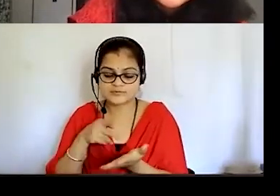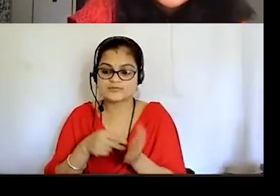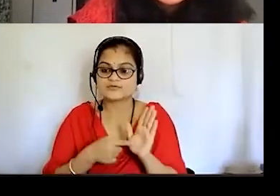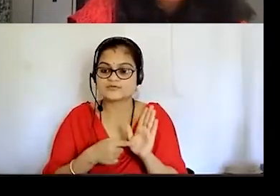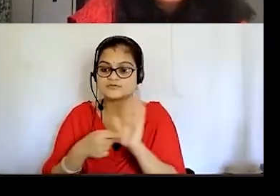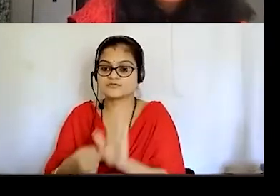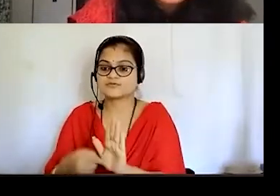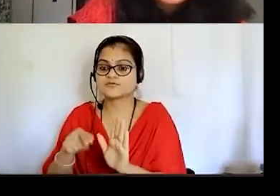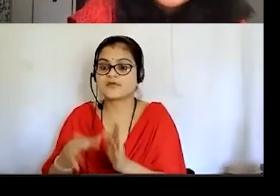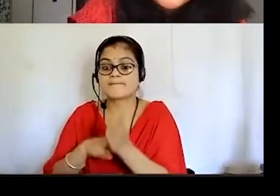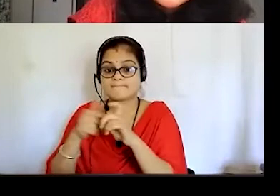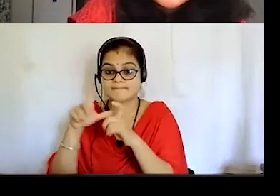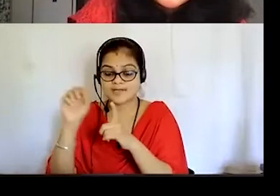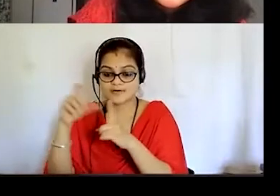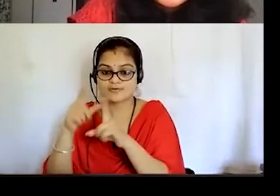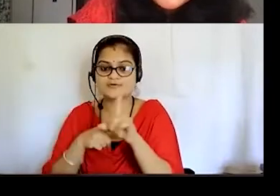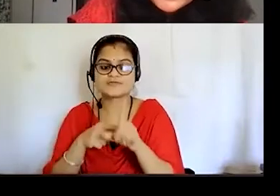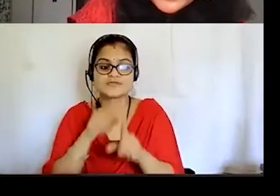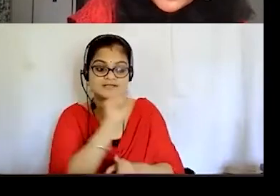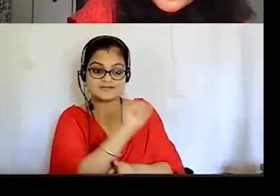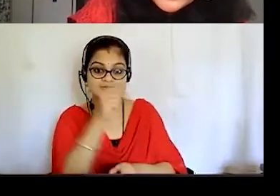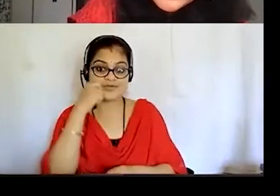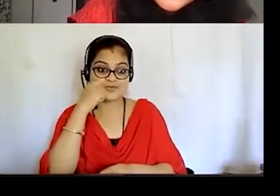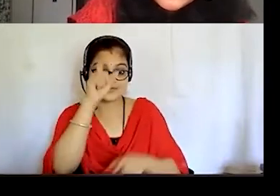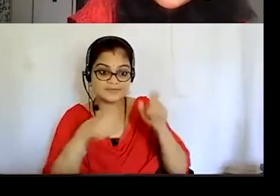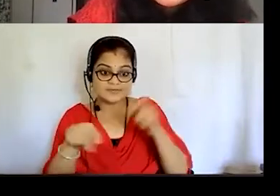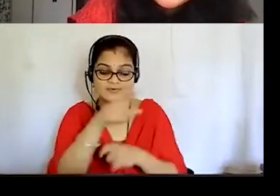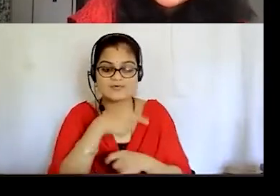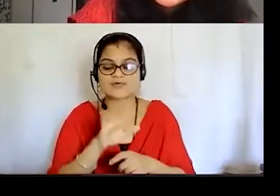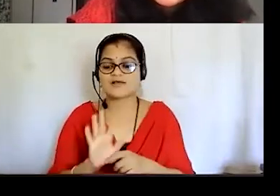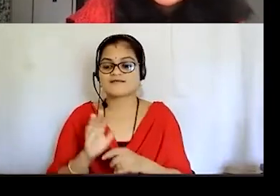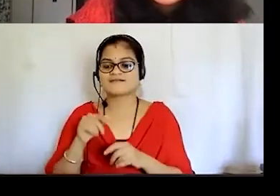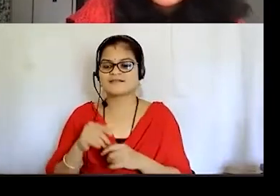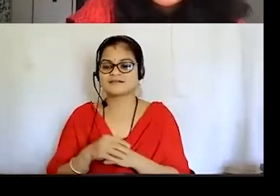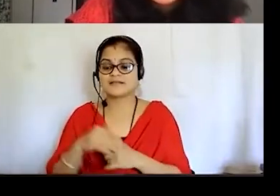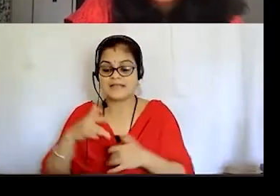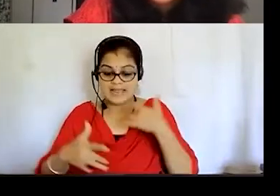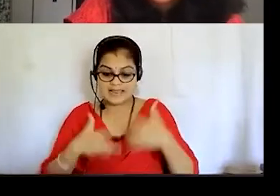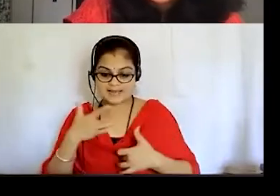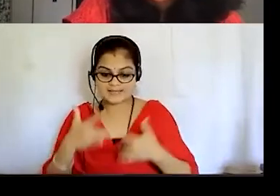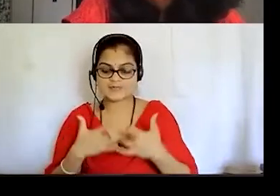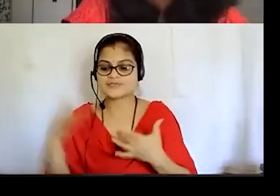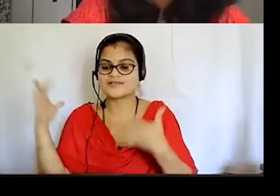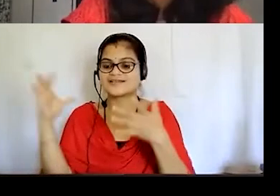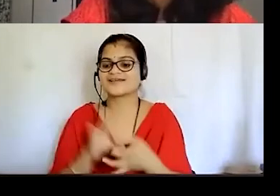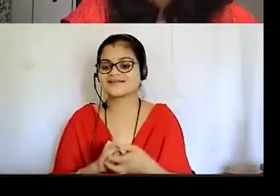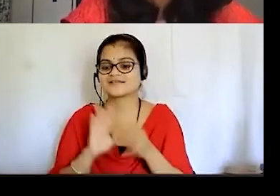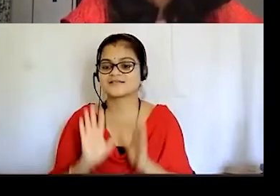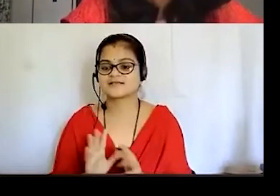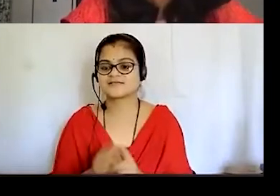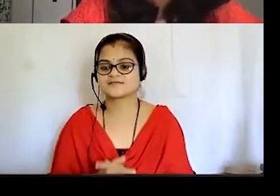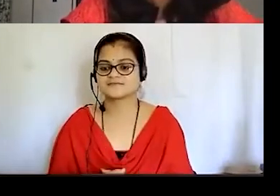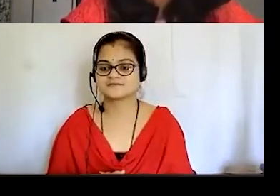them as melodies of humanity. Melodies of humanity are located in emotional frameworks.